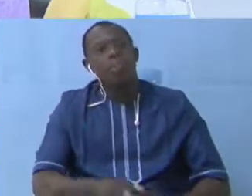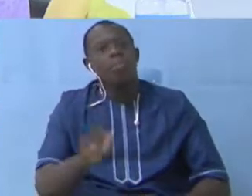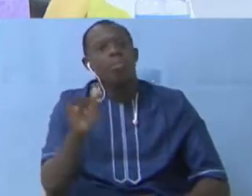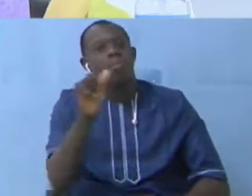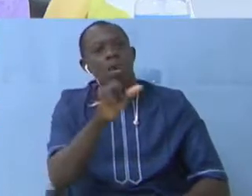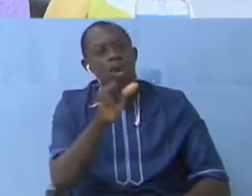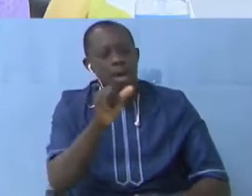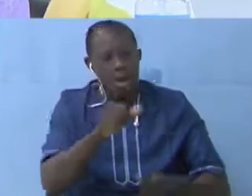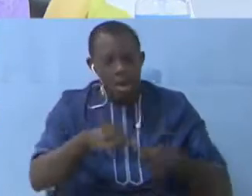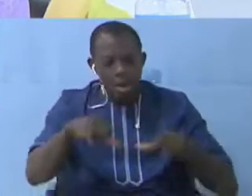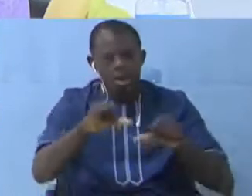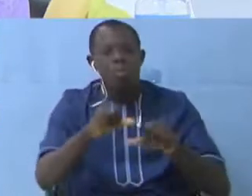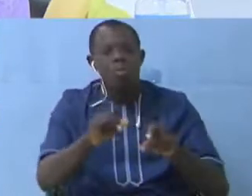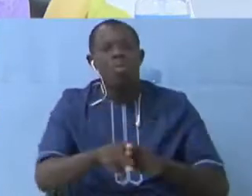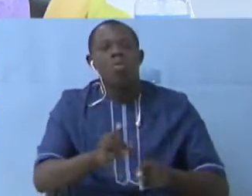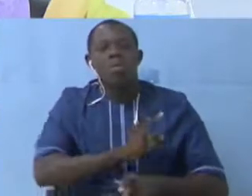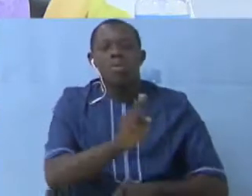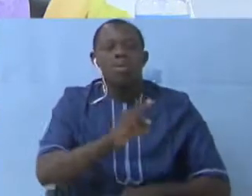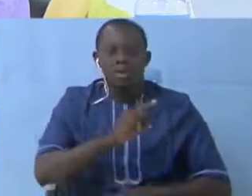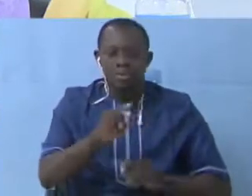we need also to put on